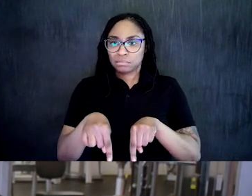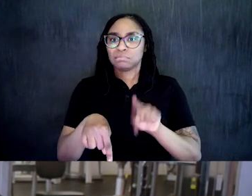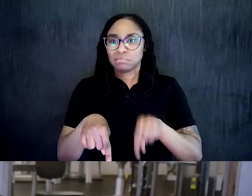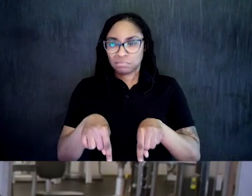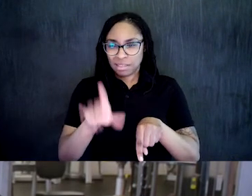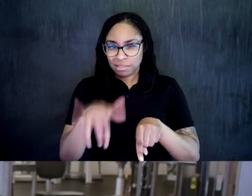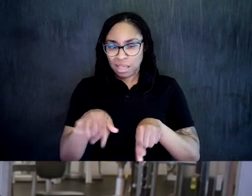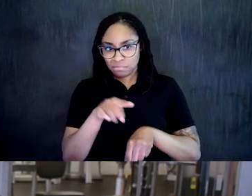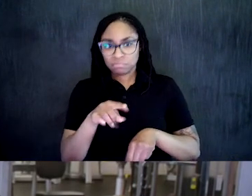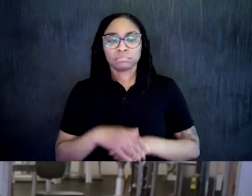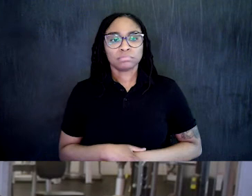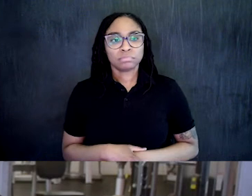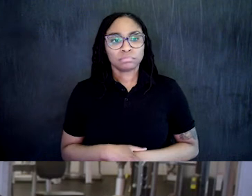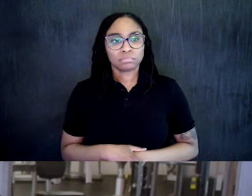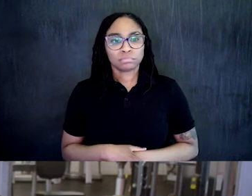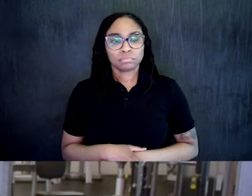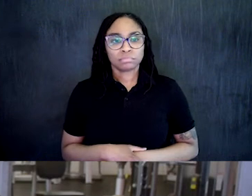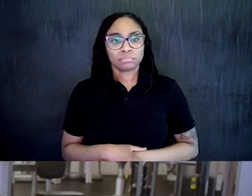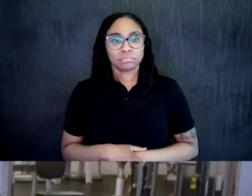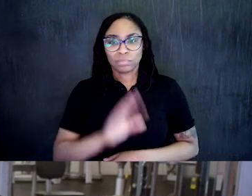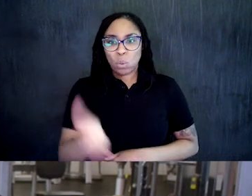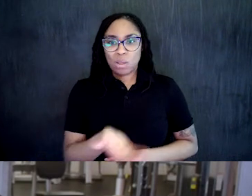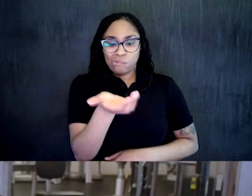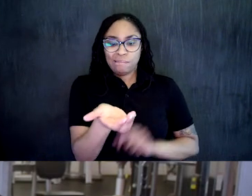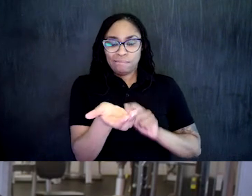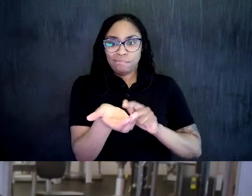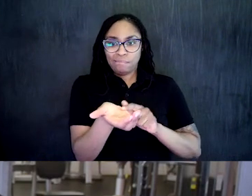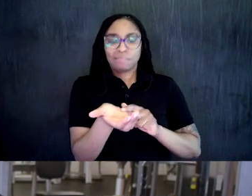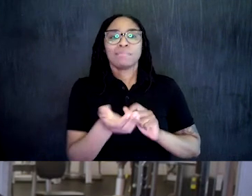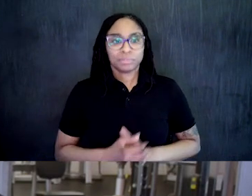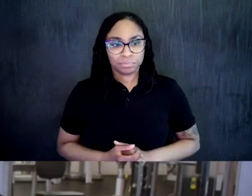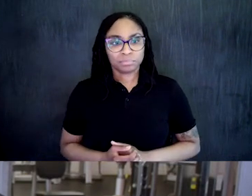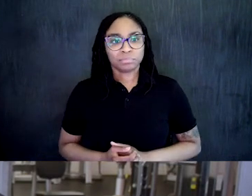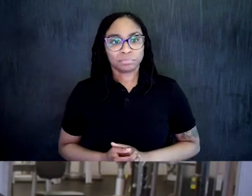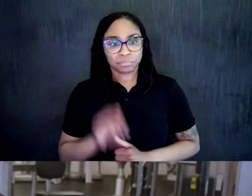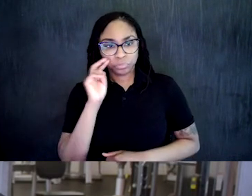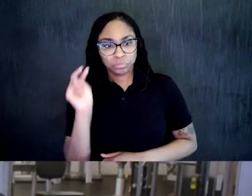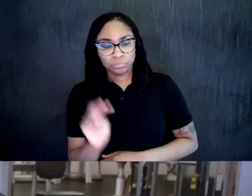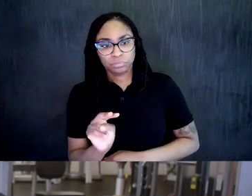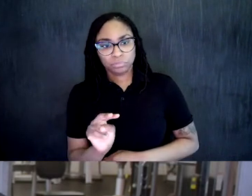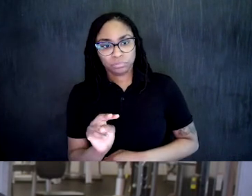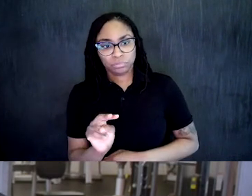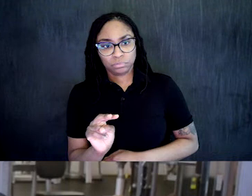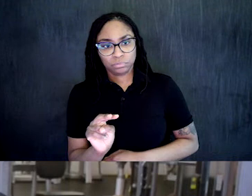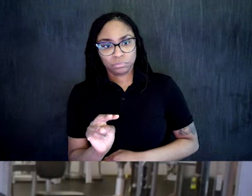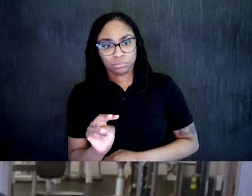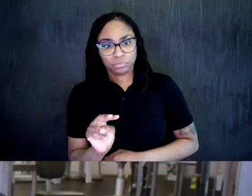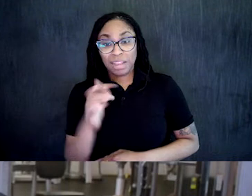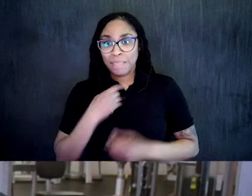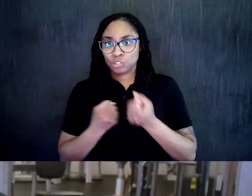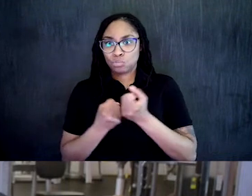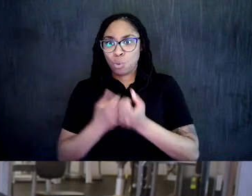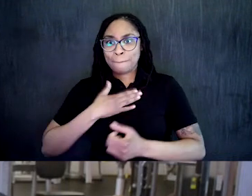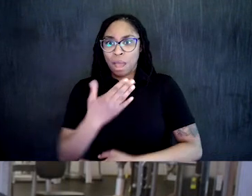go. And where it feels comfortable, right? If we want to, we're gonna add a little bit of the foot. So we're gonna press that, stretch it out,